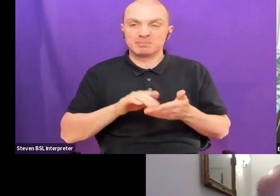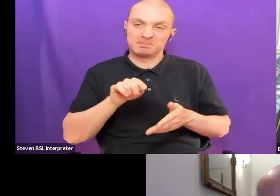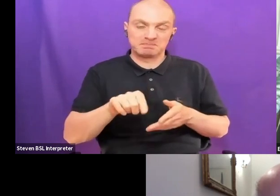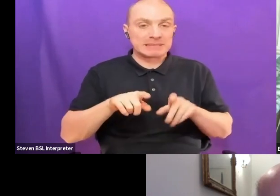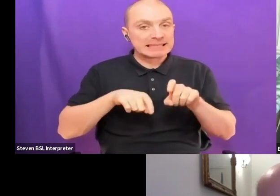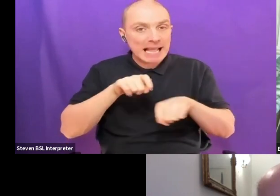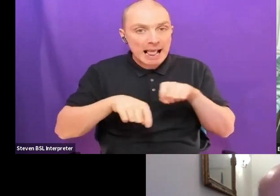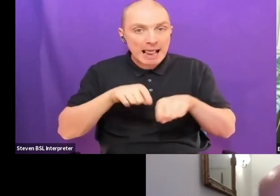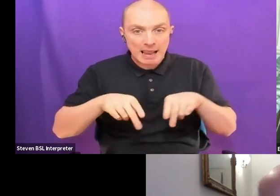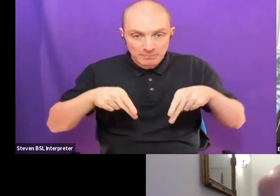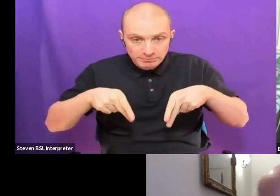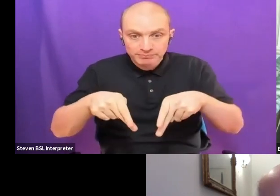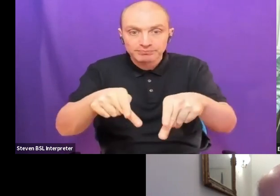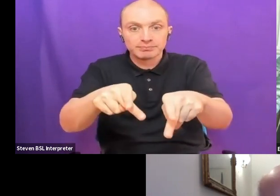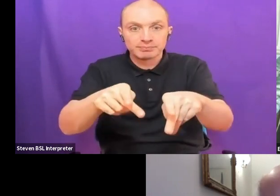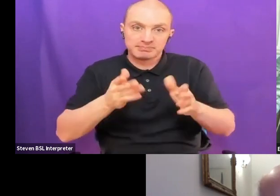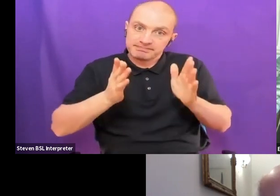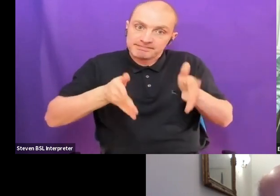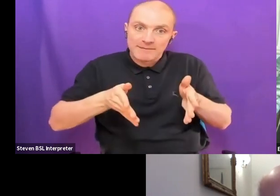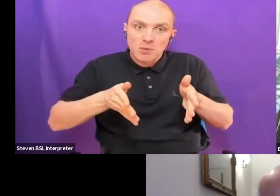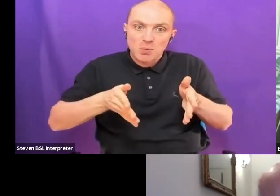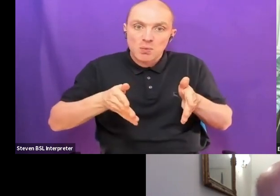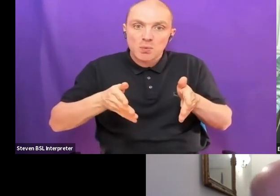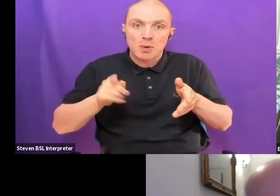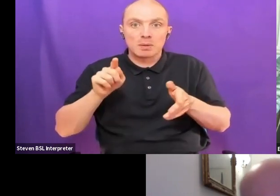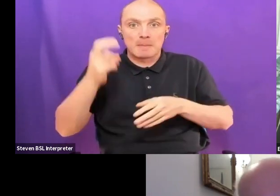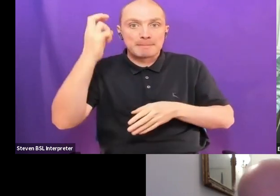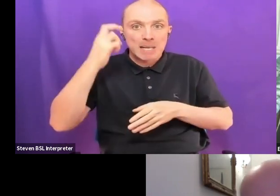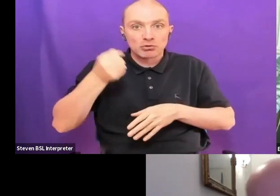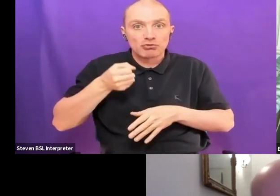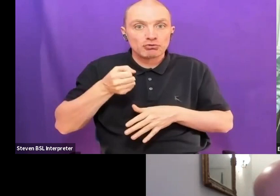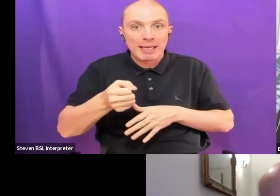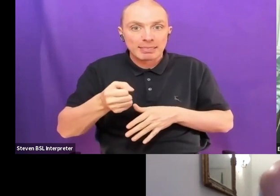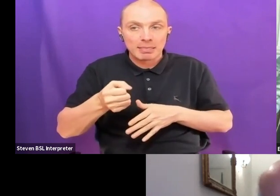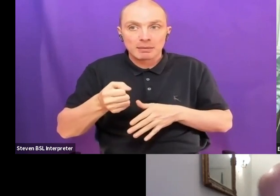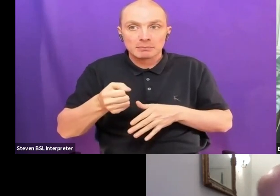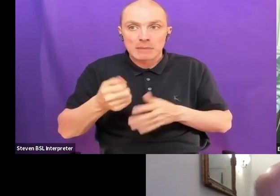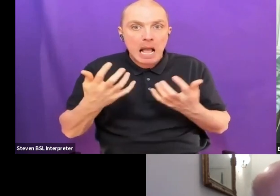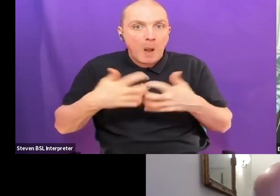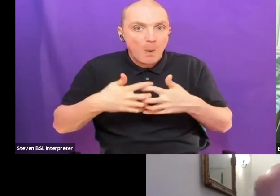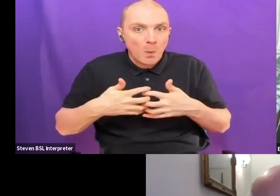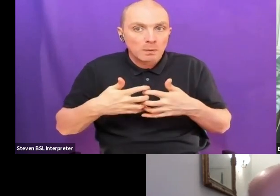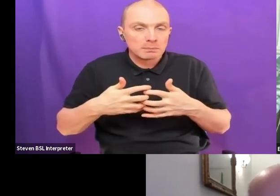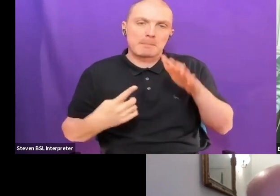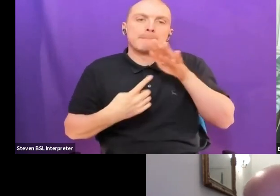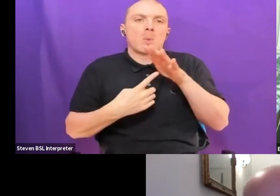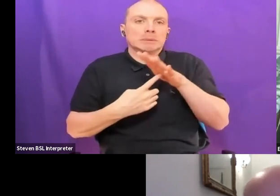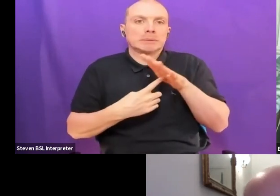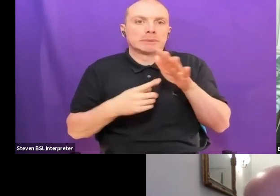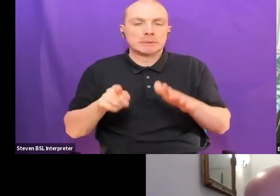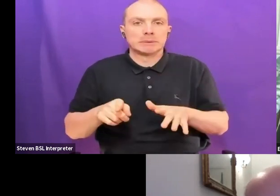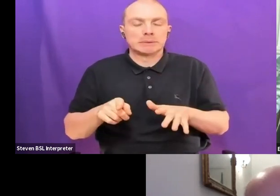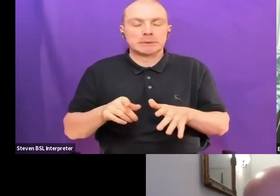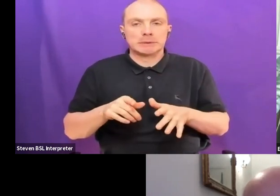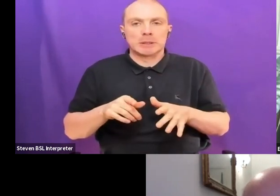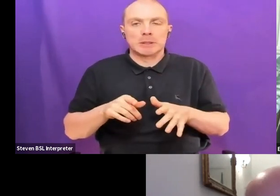facilities. Public transport will be crucial. And critically, I think, another point I'd just like to emphasise